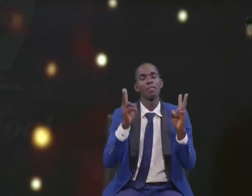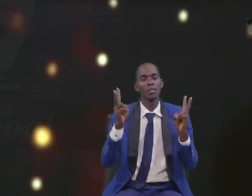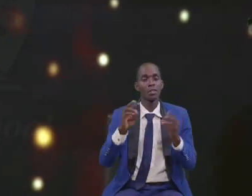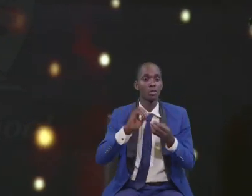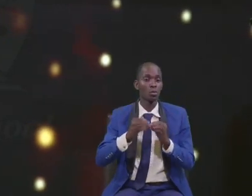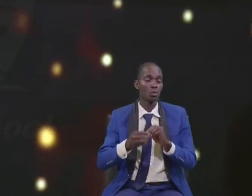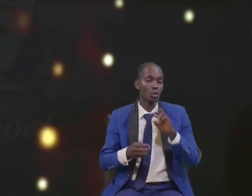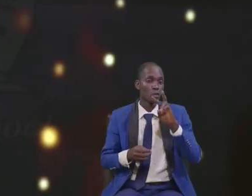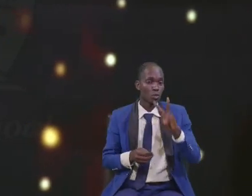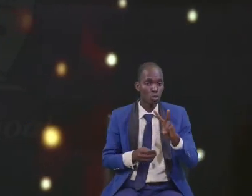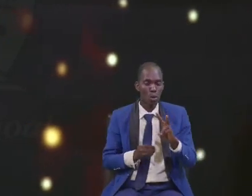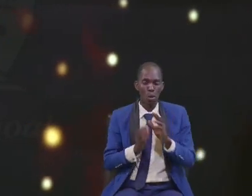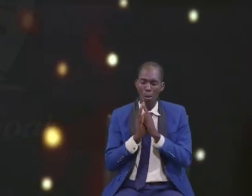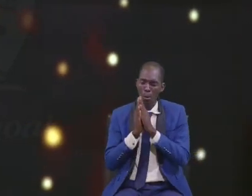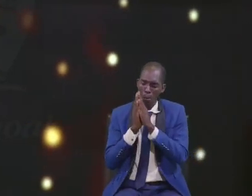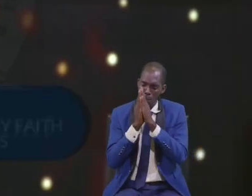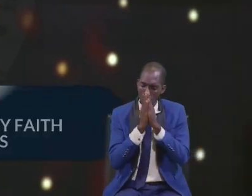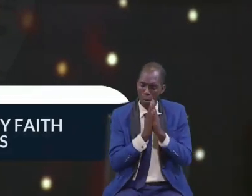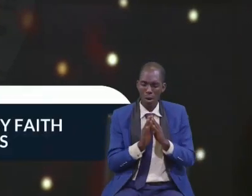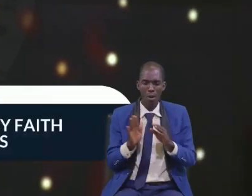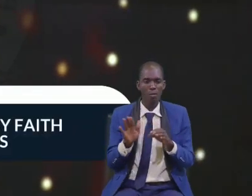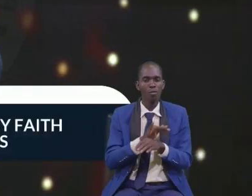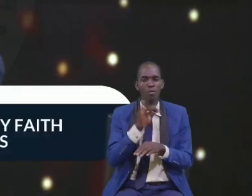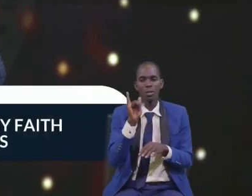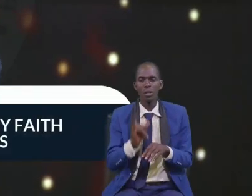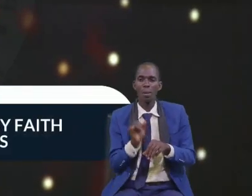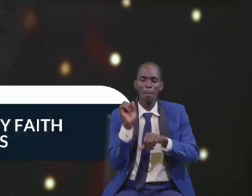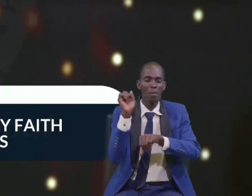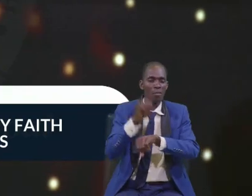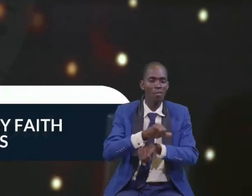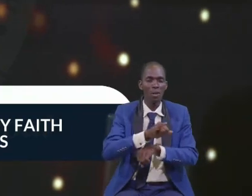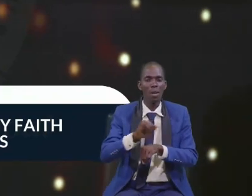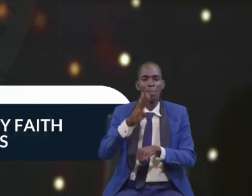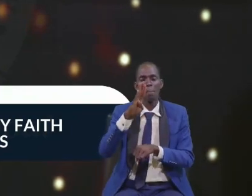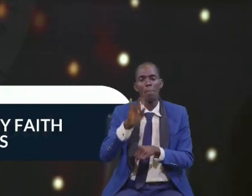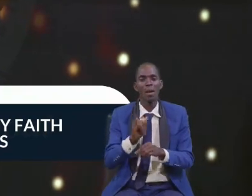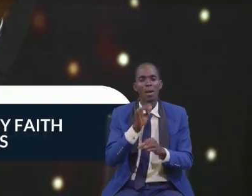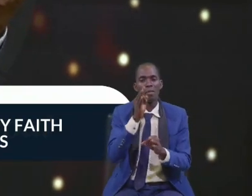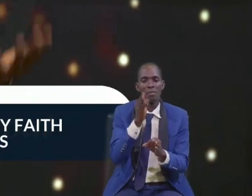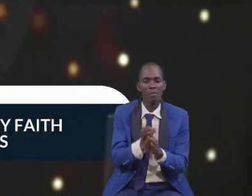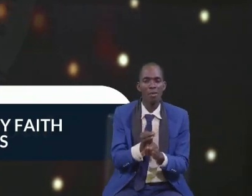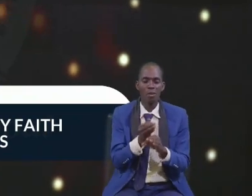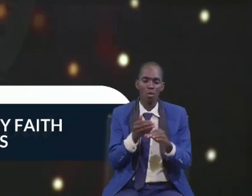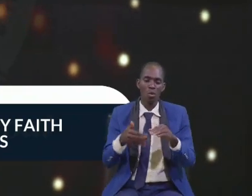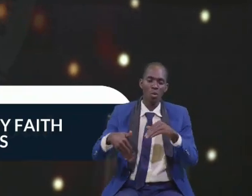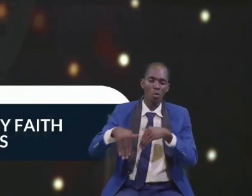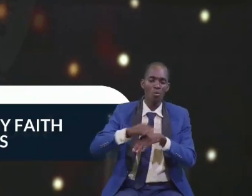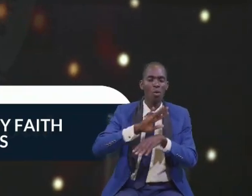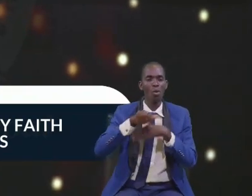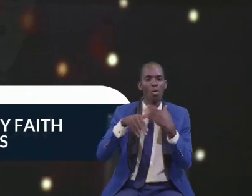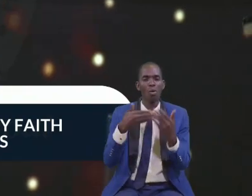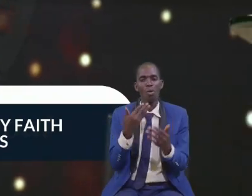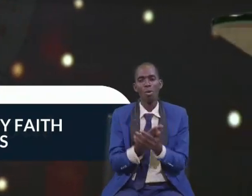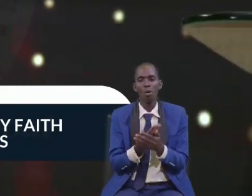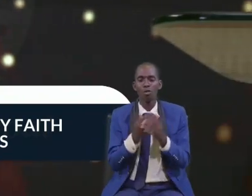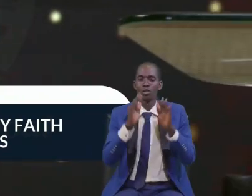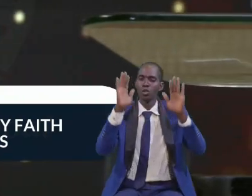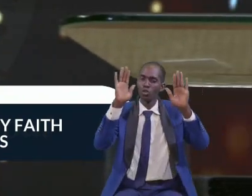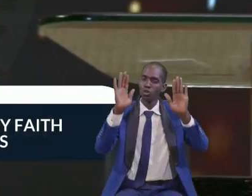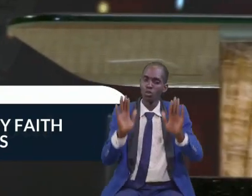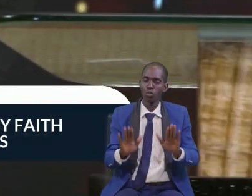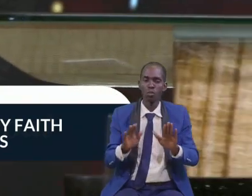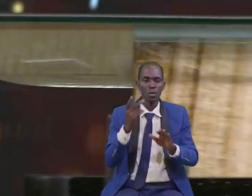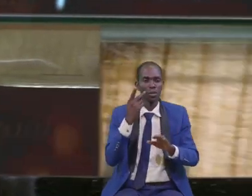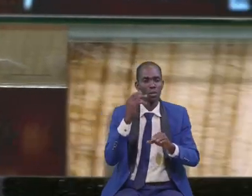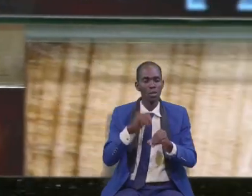at prayerfully prevailing by faith over all tribulations. In Acts